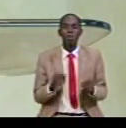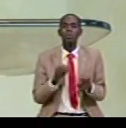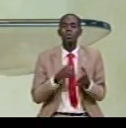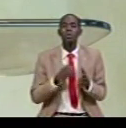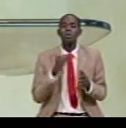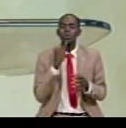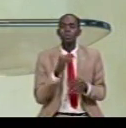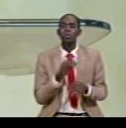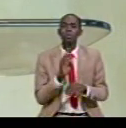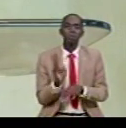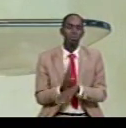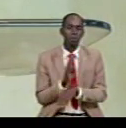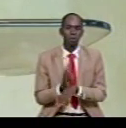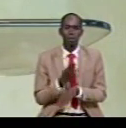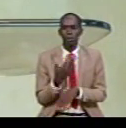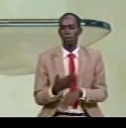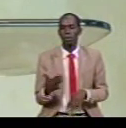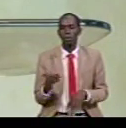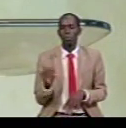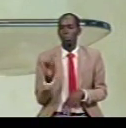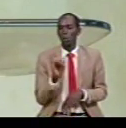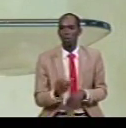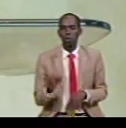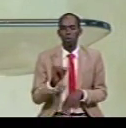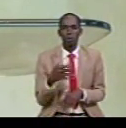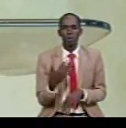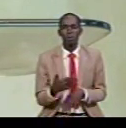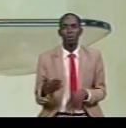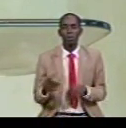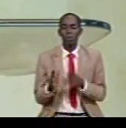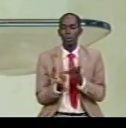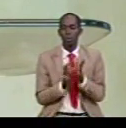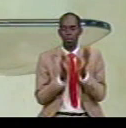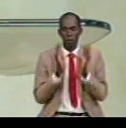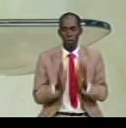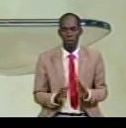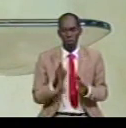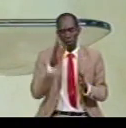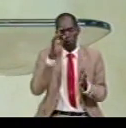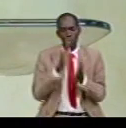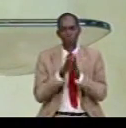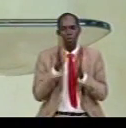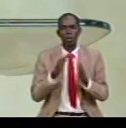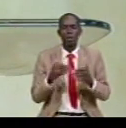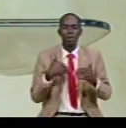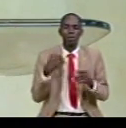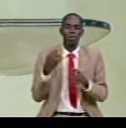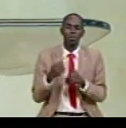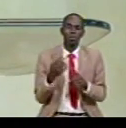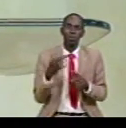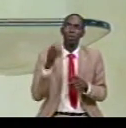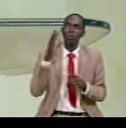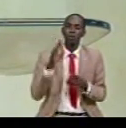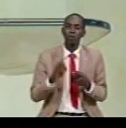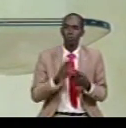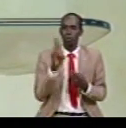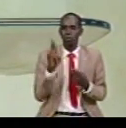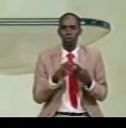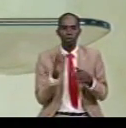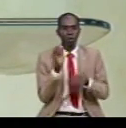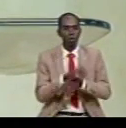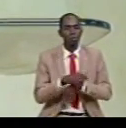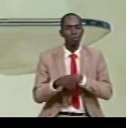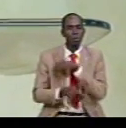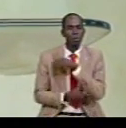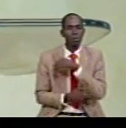to unbelievers. The believers have the Word of God. They have the grace of God to overcome. The unbelievers succumb into it